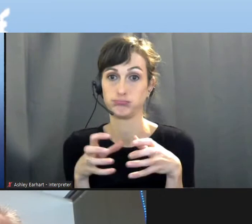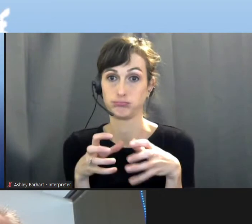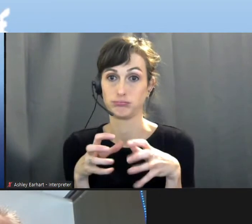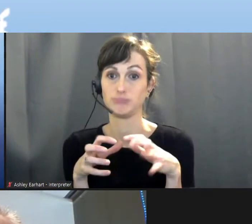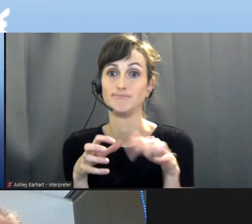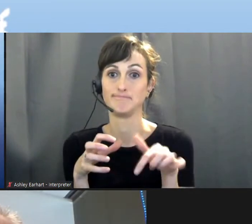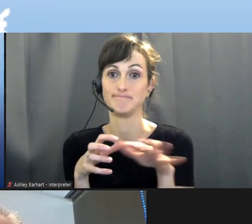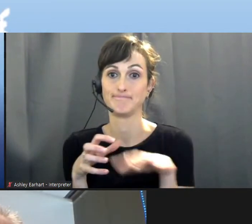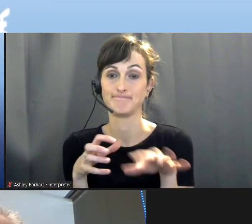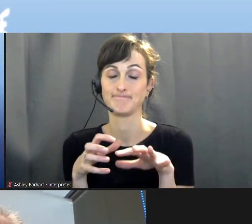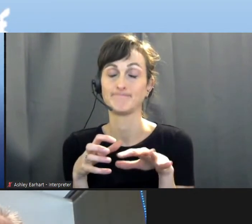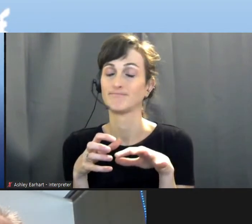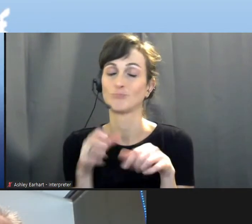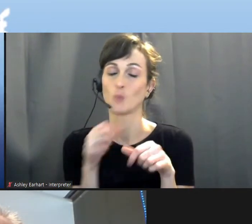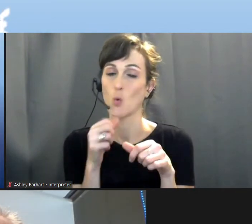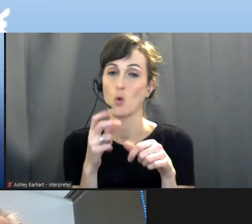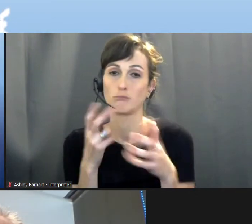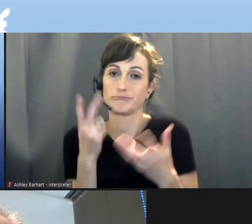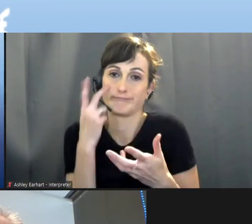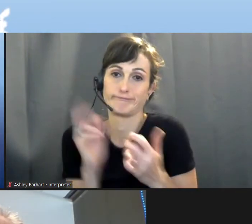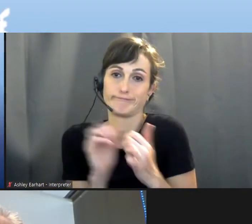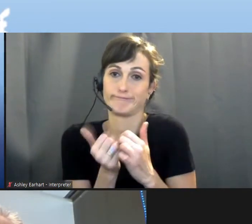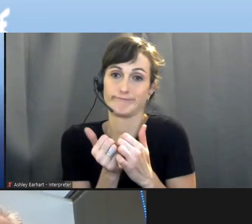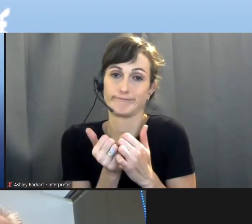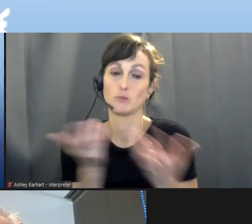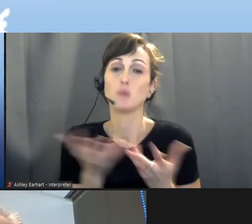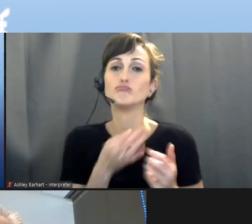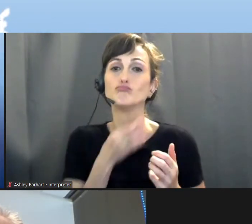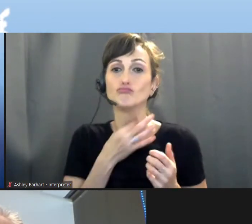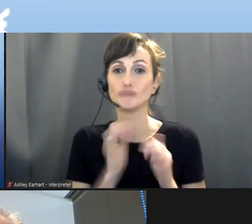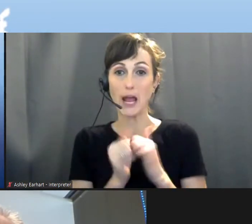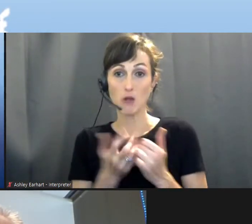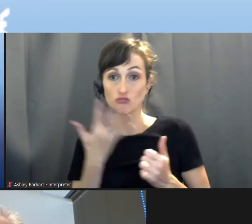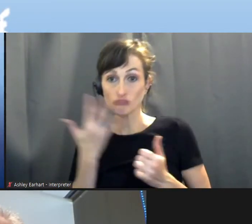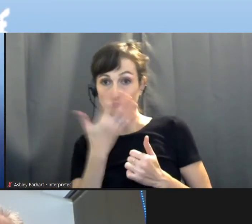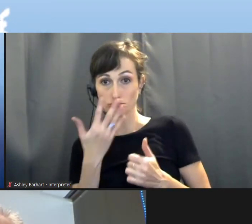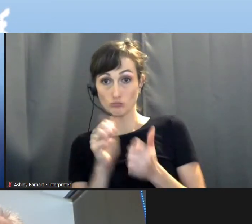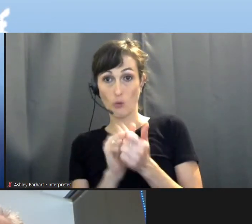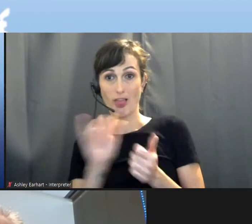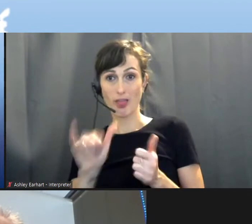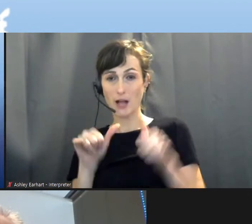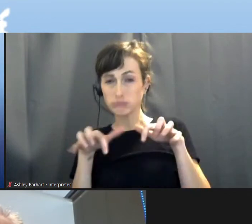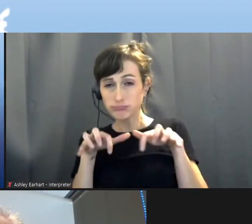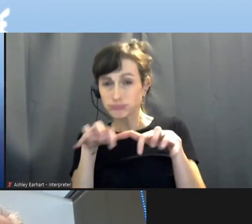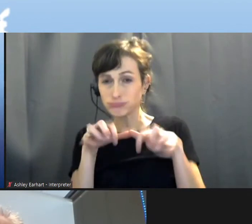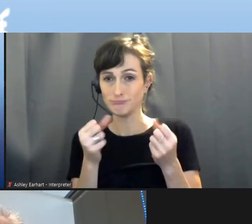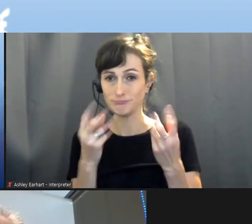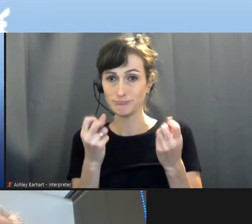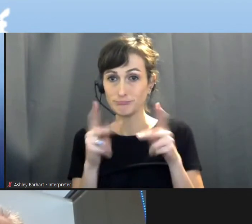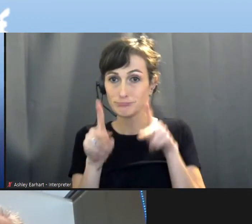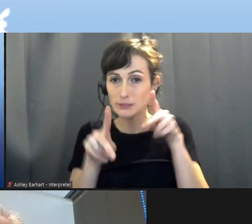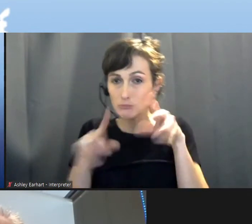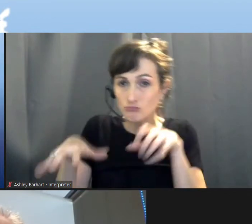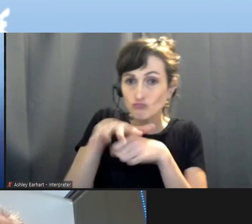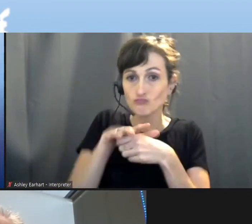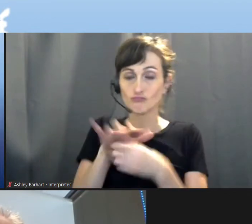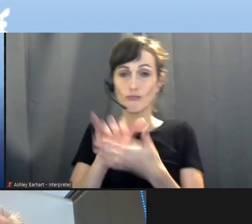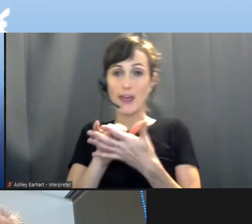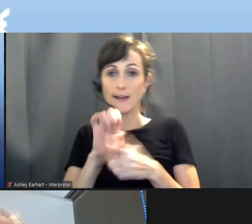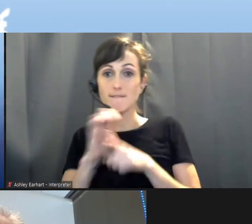that we want to see how it would look in that environment as well. And because